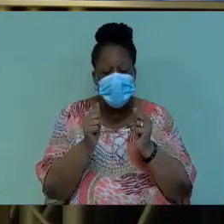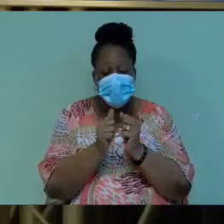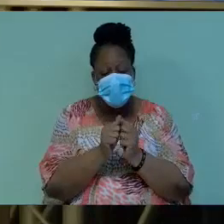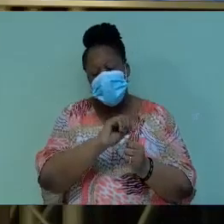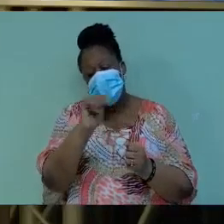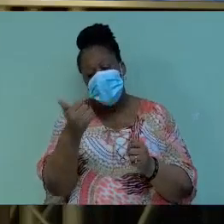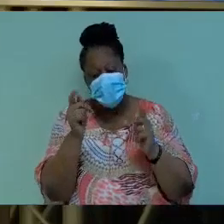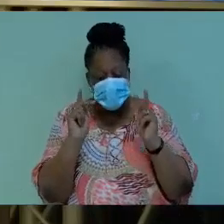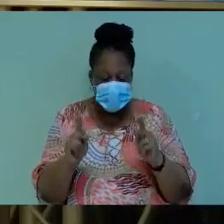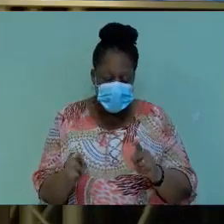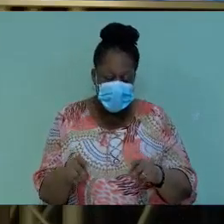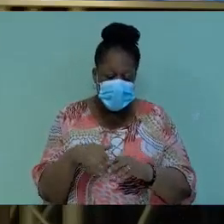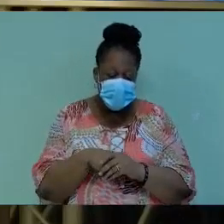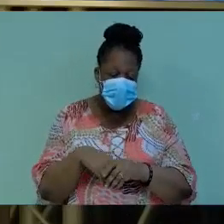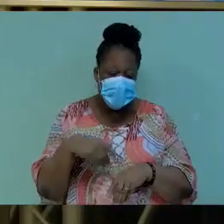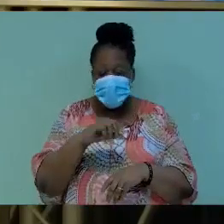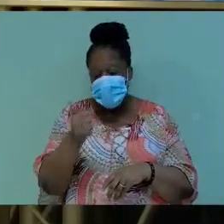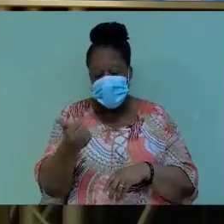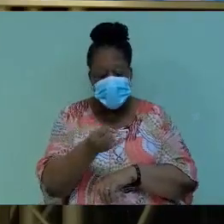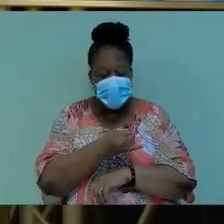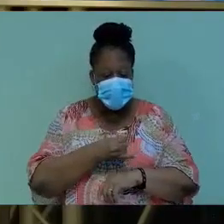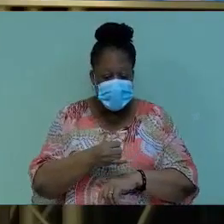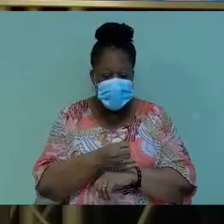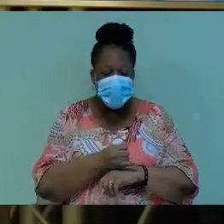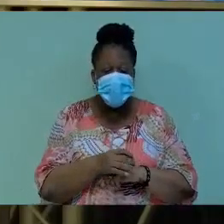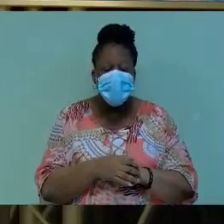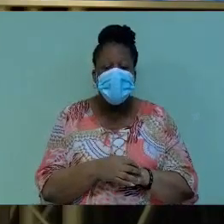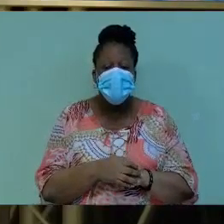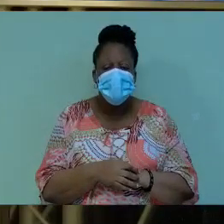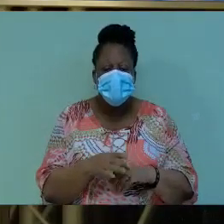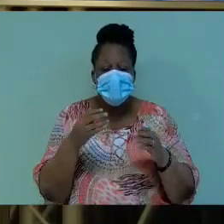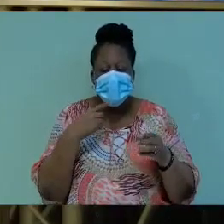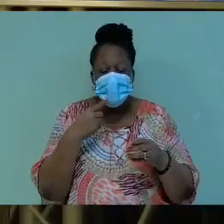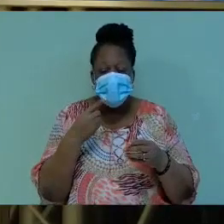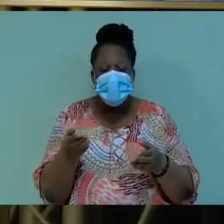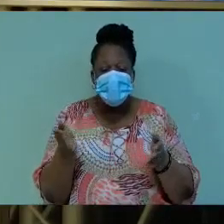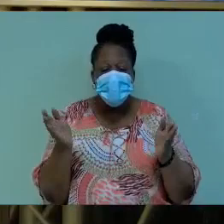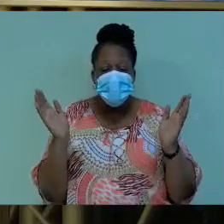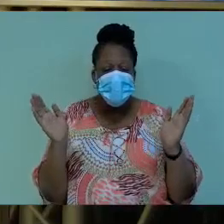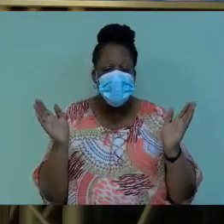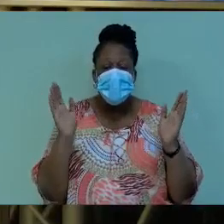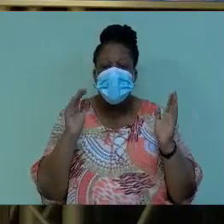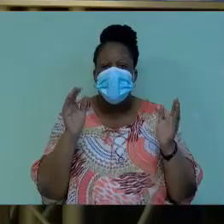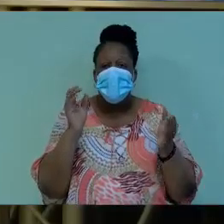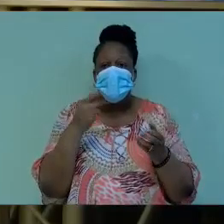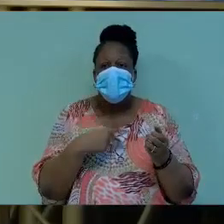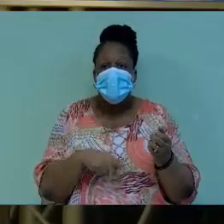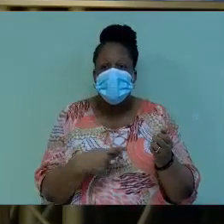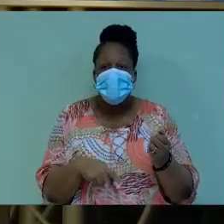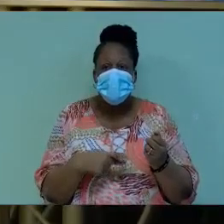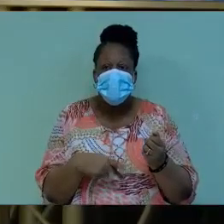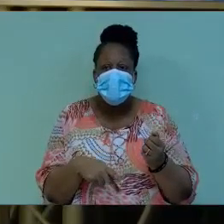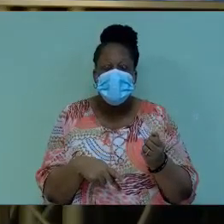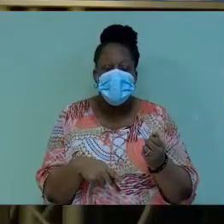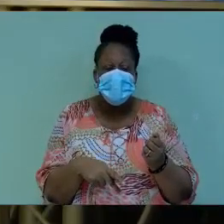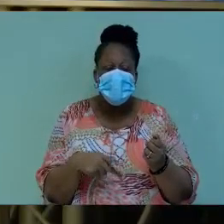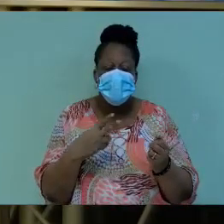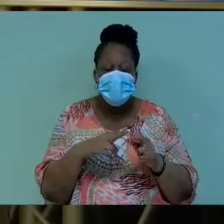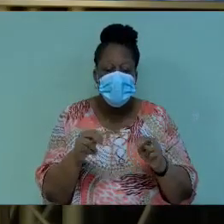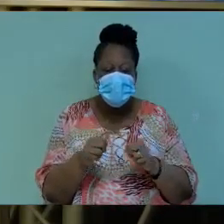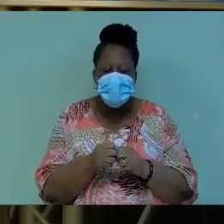OECS, I will promote St. Kitts and Nevis as being one of the most disciplined. Everybody faced challenge, but I think